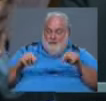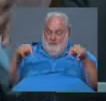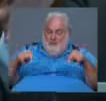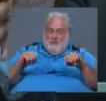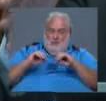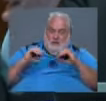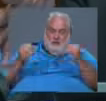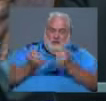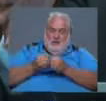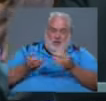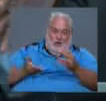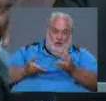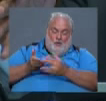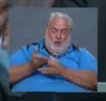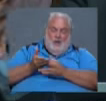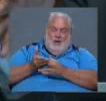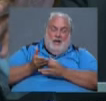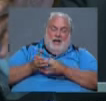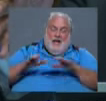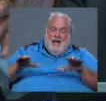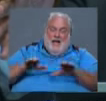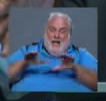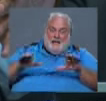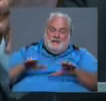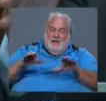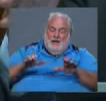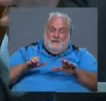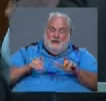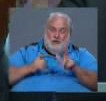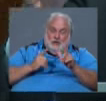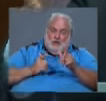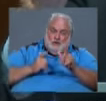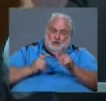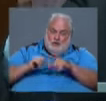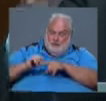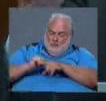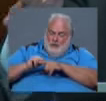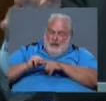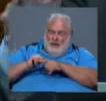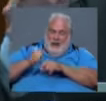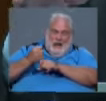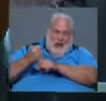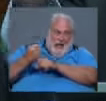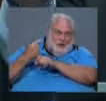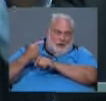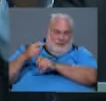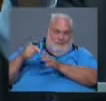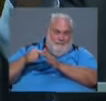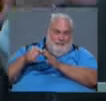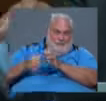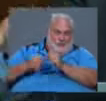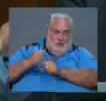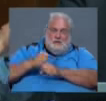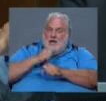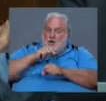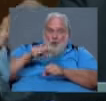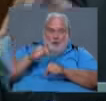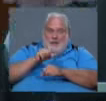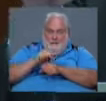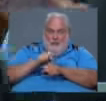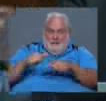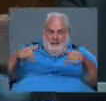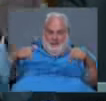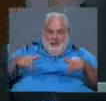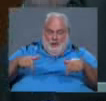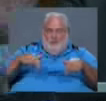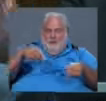go through an active shooter training starting last year and this year. I mean, not only employees here, but